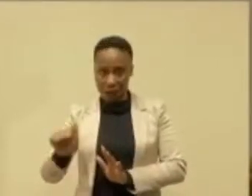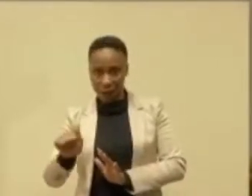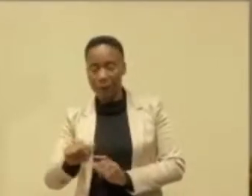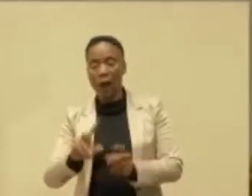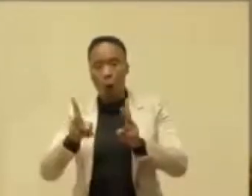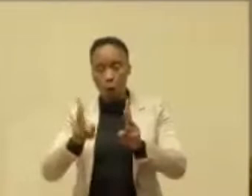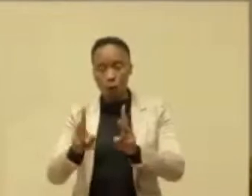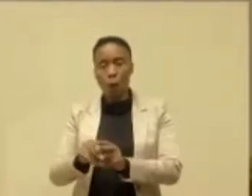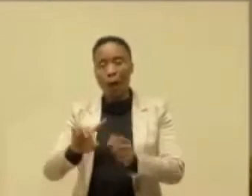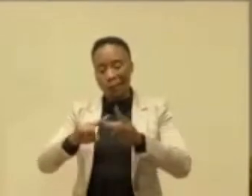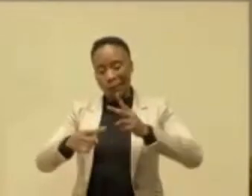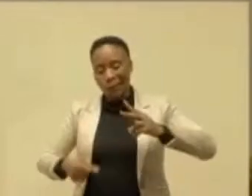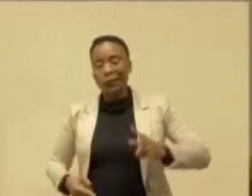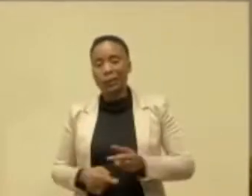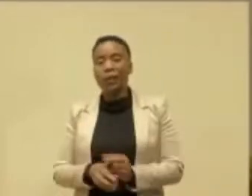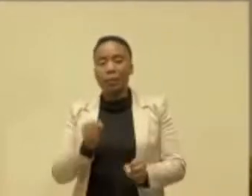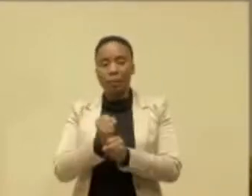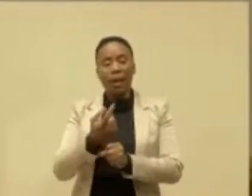rangorona